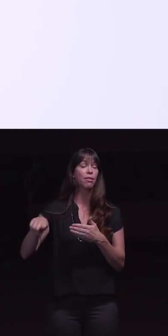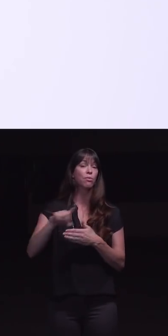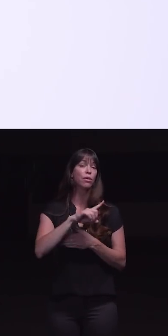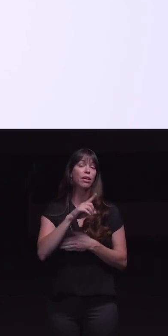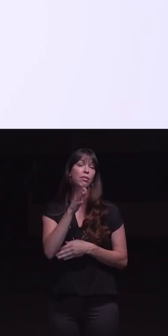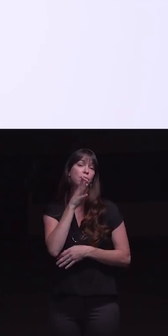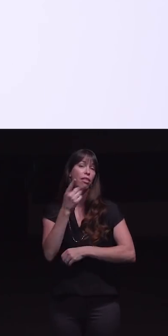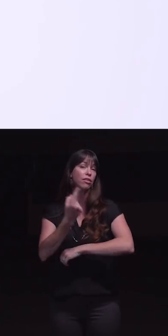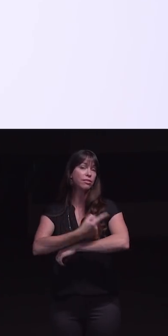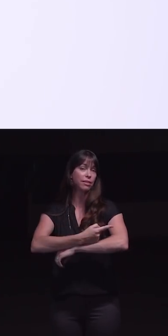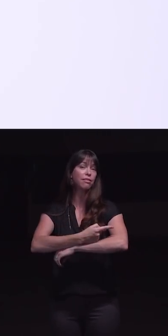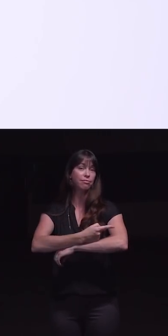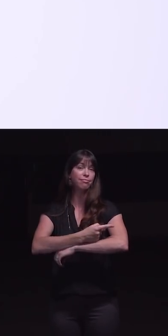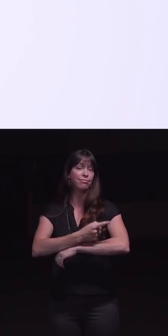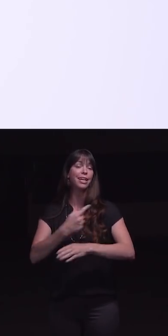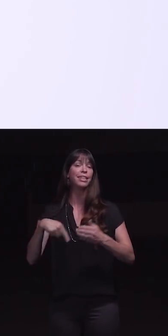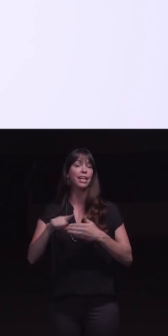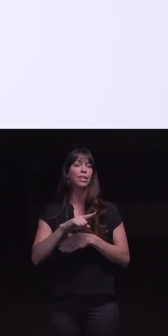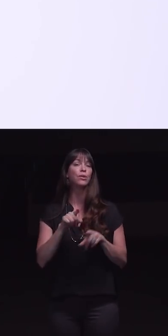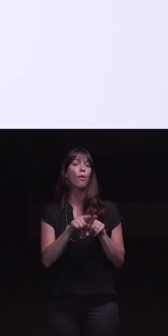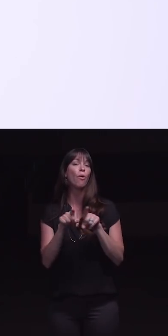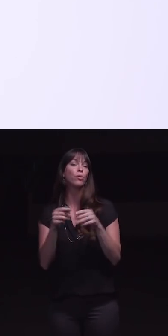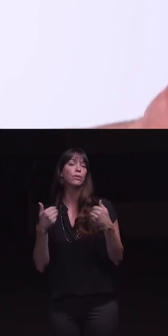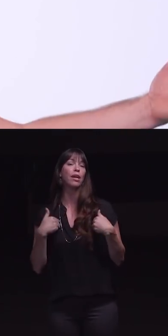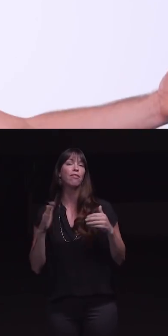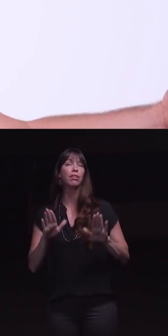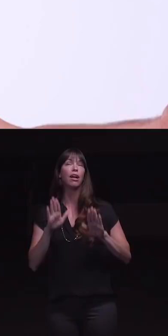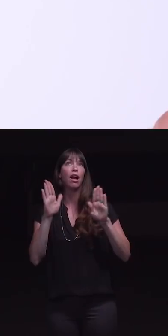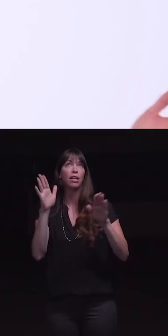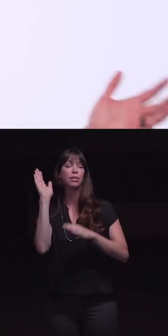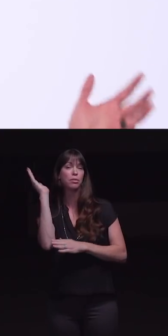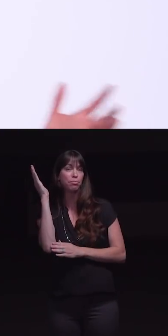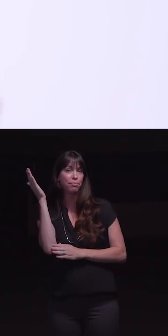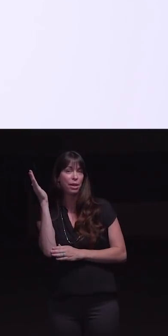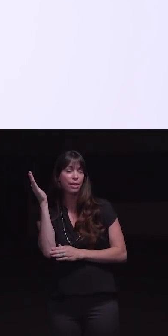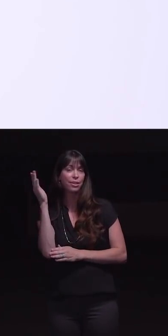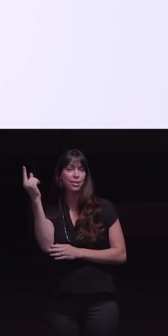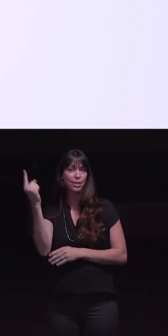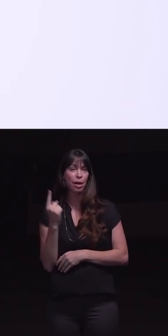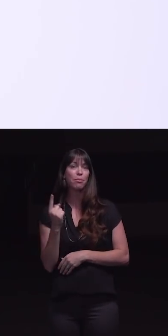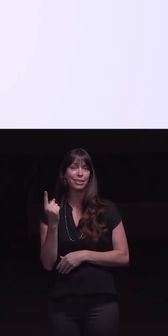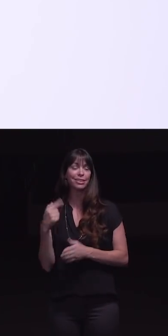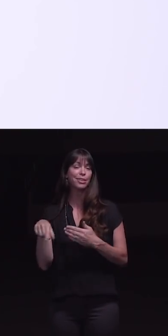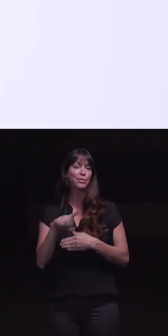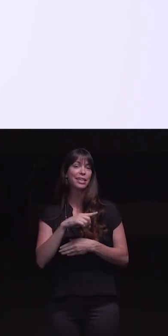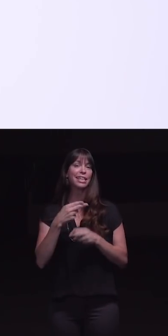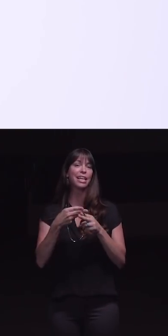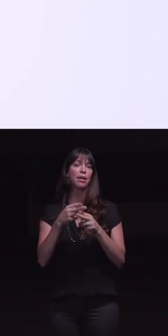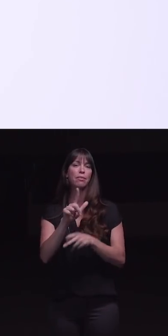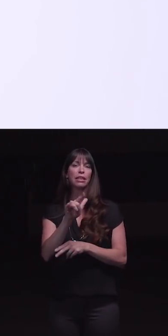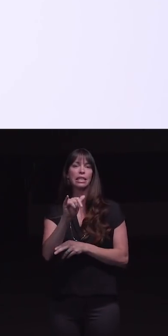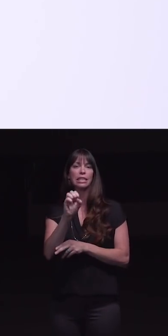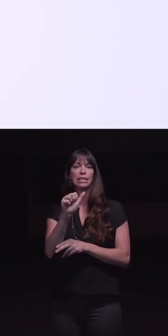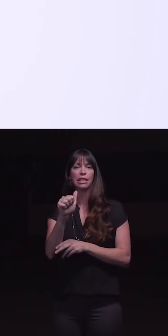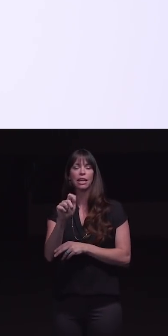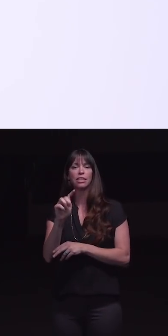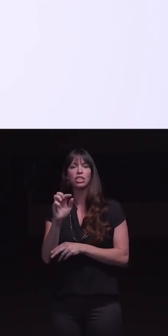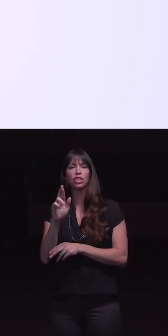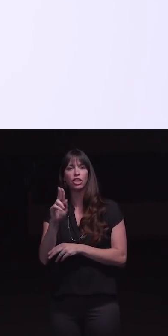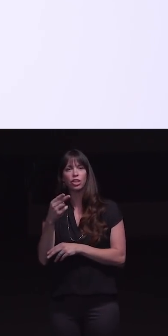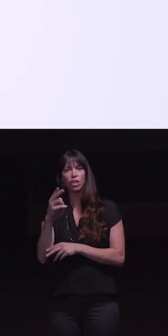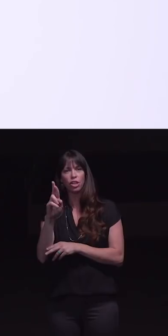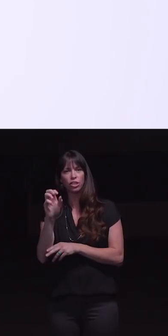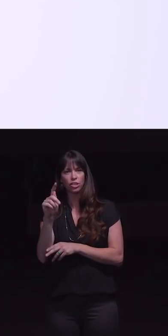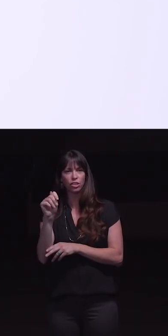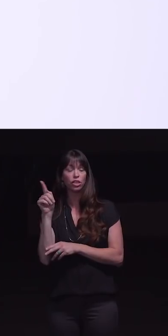Mother's Day, but we have one of the most sought-after speakers in the entire country coming to speak next weekend. Her name is Lisa Turkhurst.